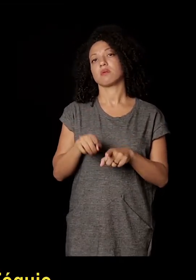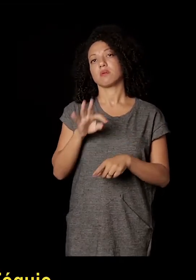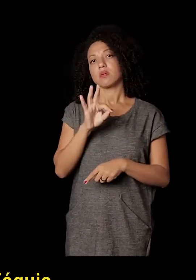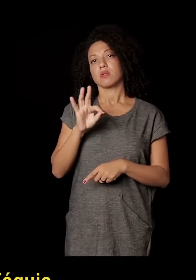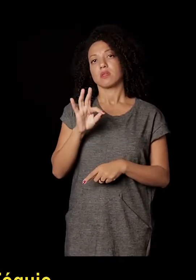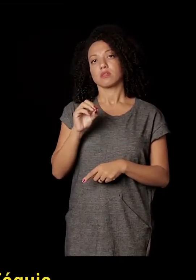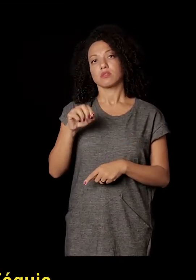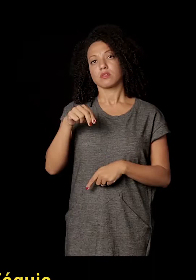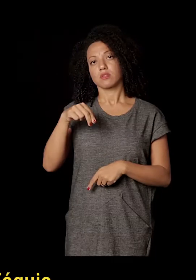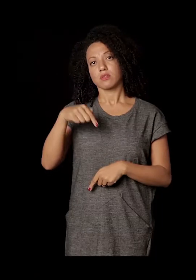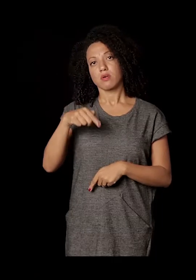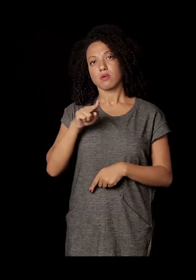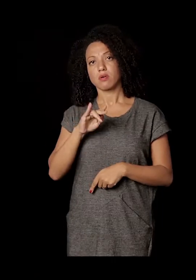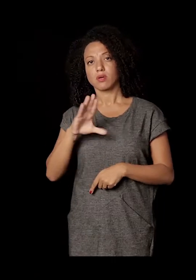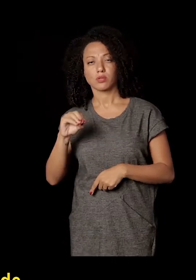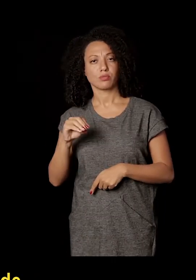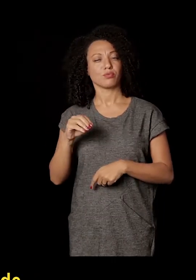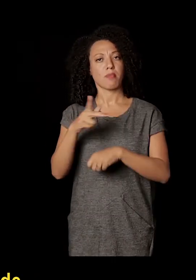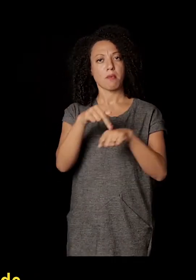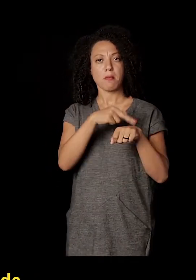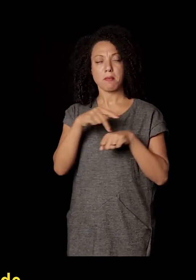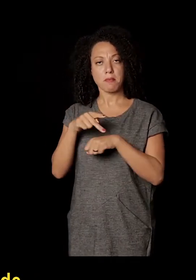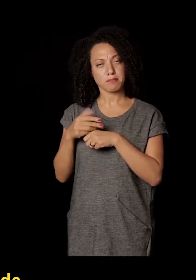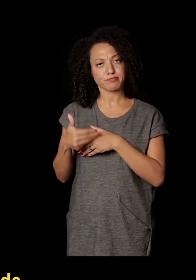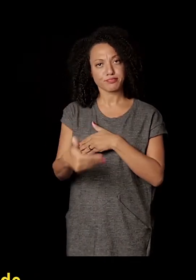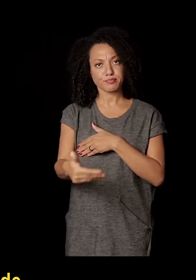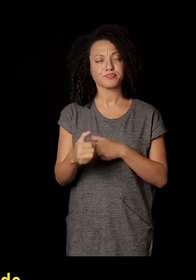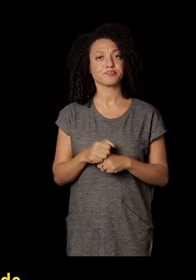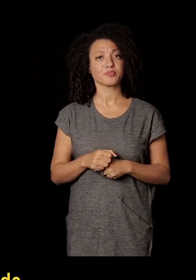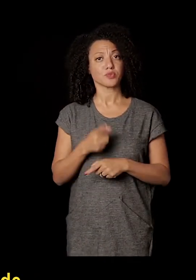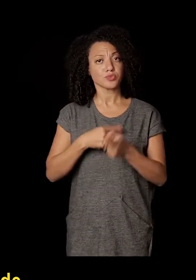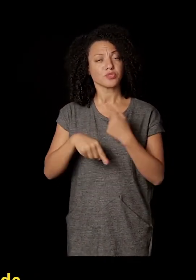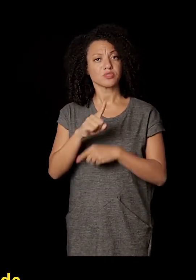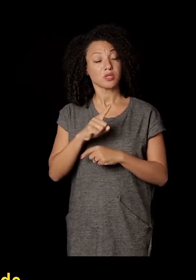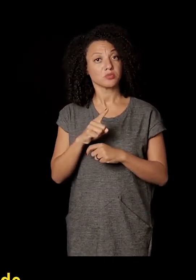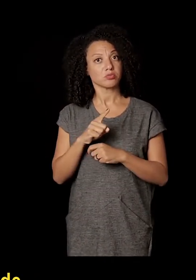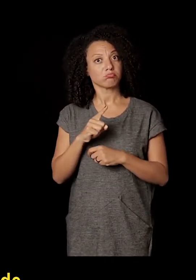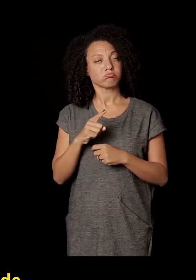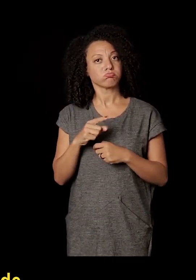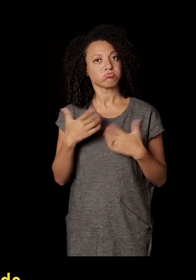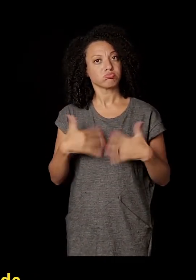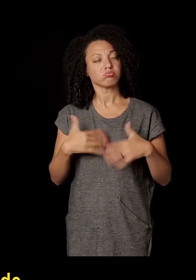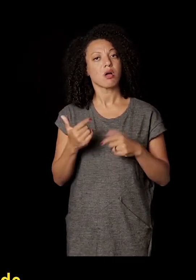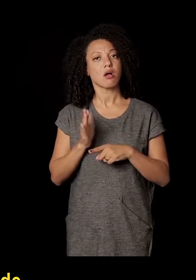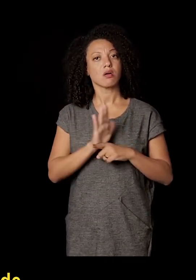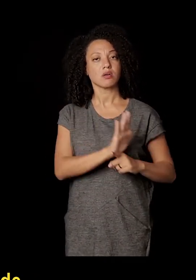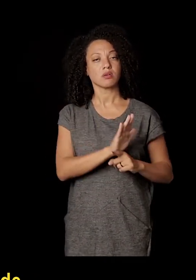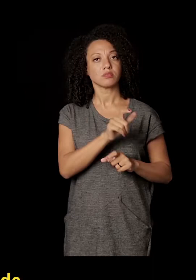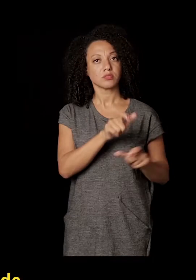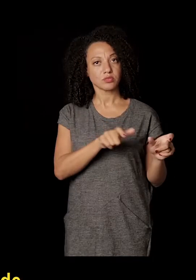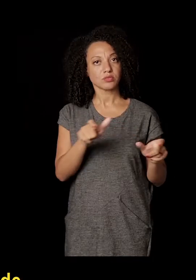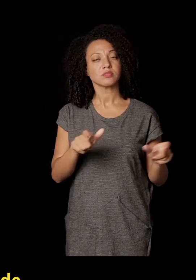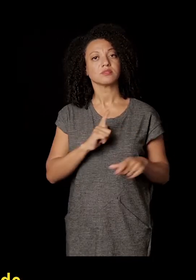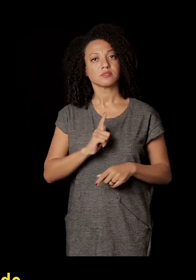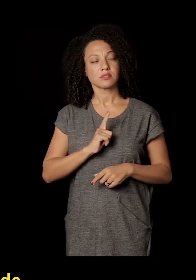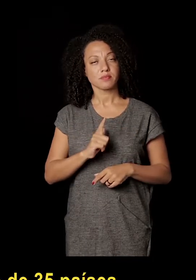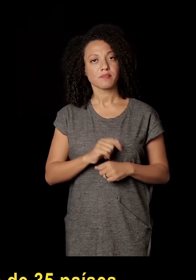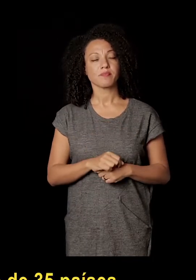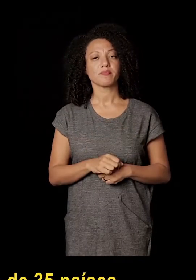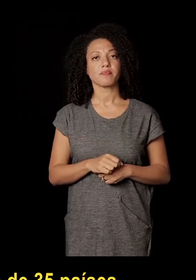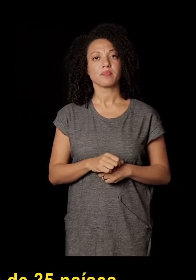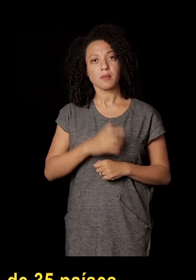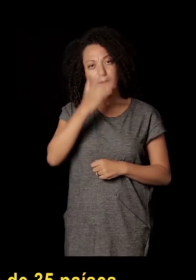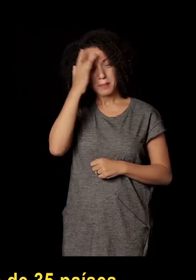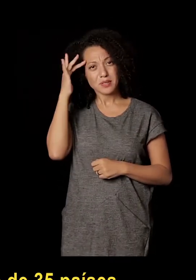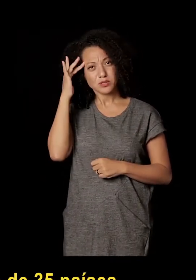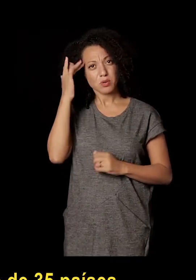and on and on. And it has been very successful in helping. We